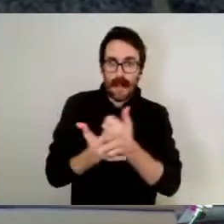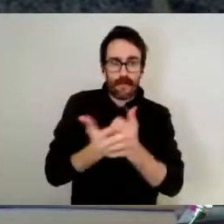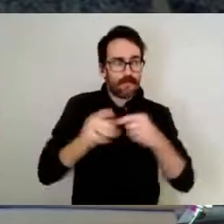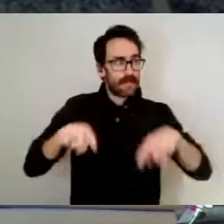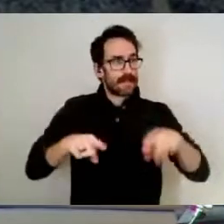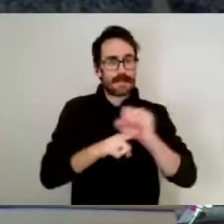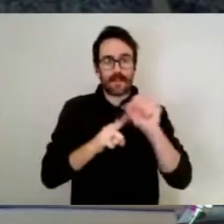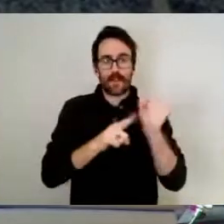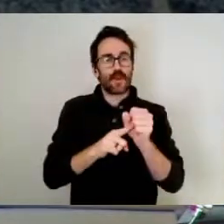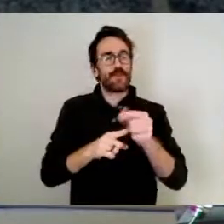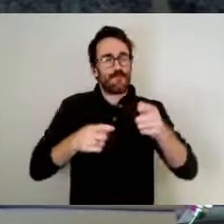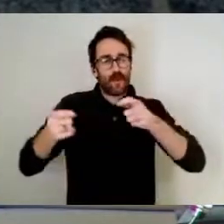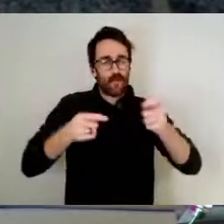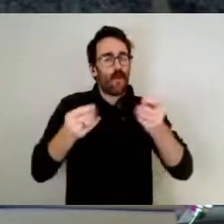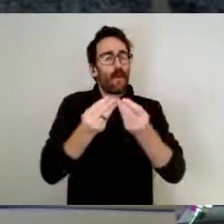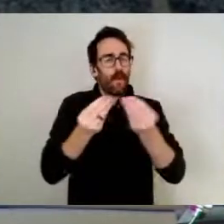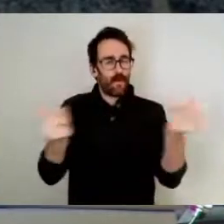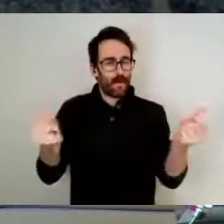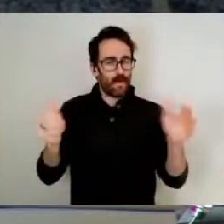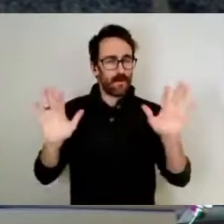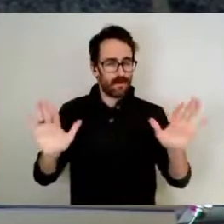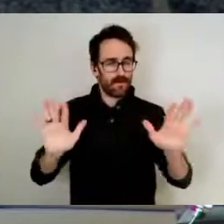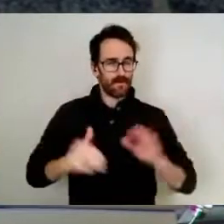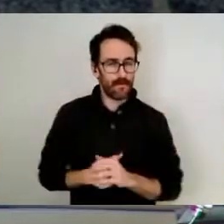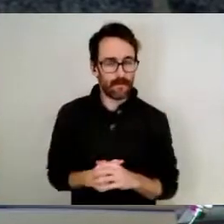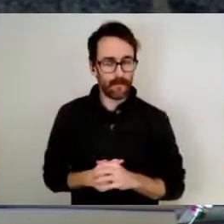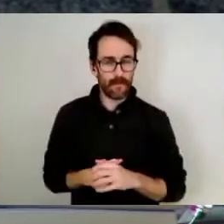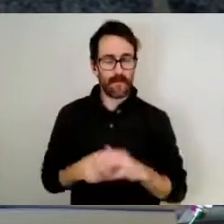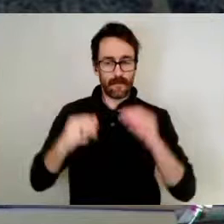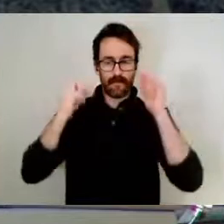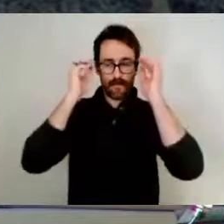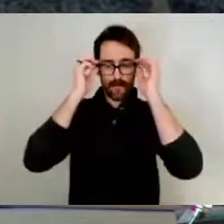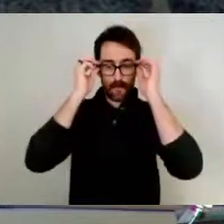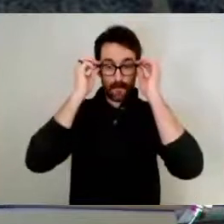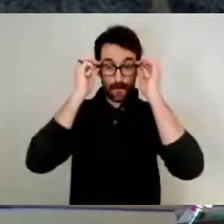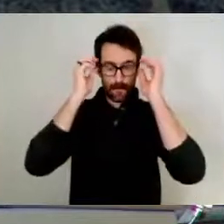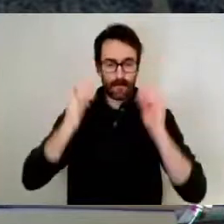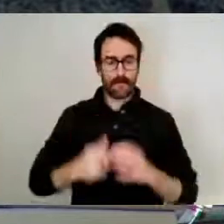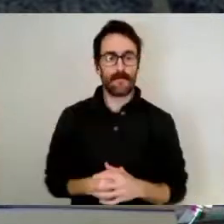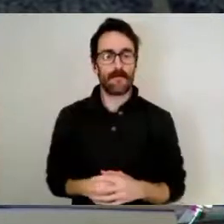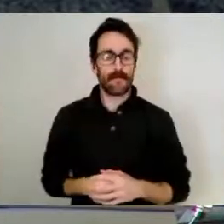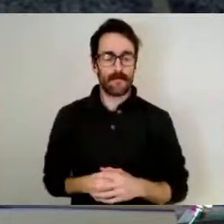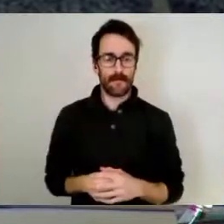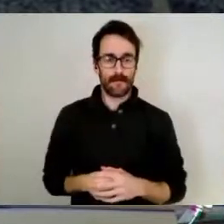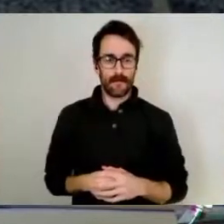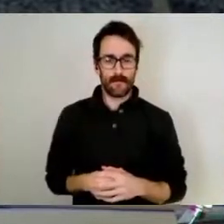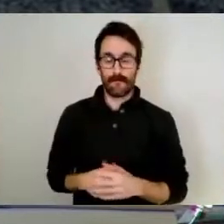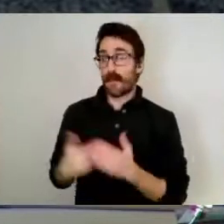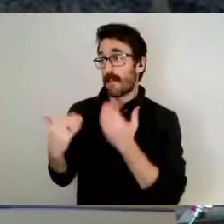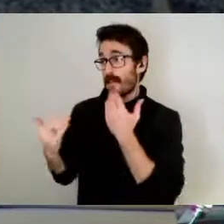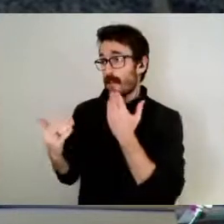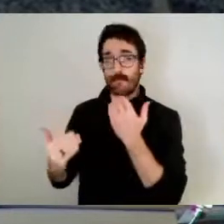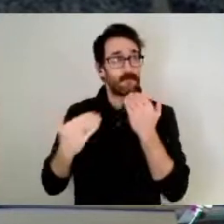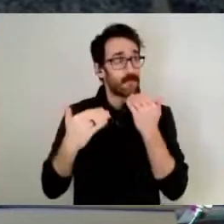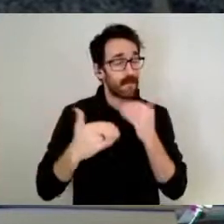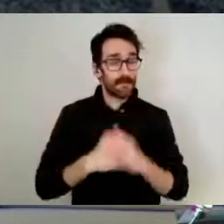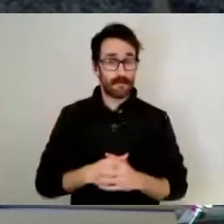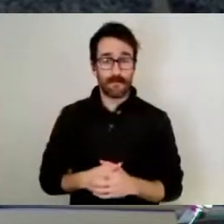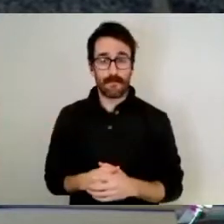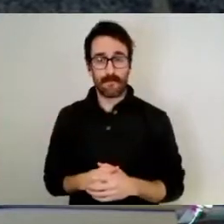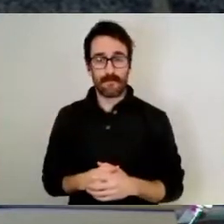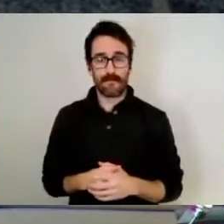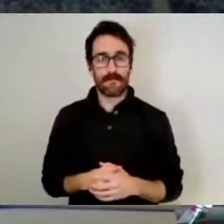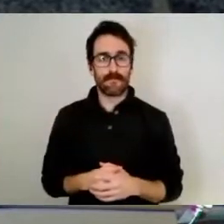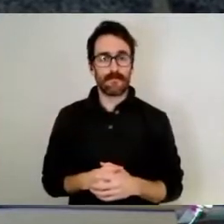mediator or a facilitator if first and foremost all of the convoys leave the downtown core and